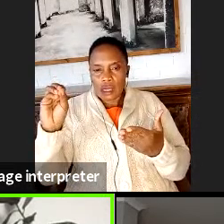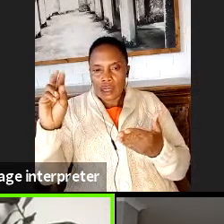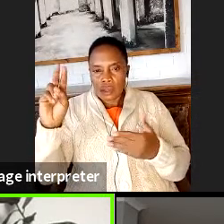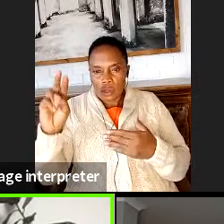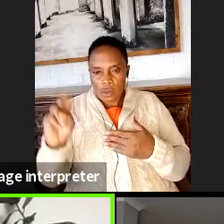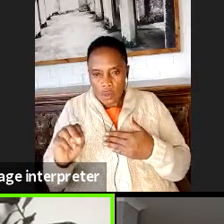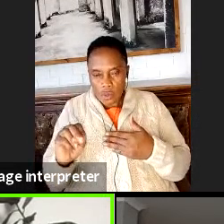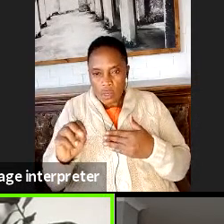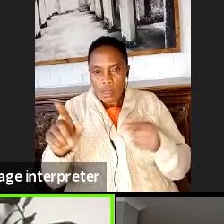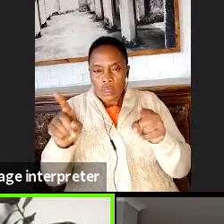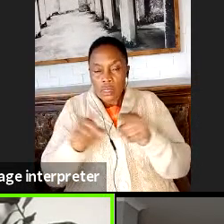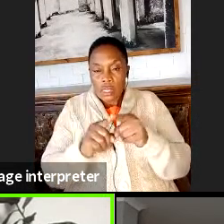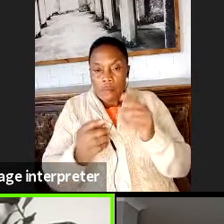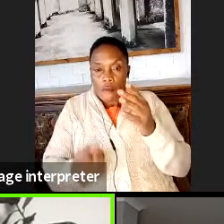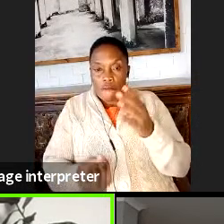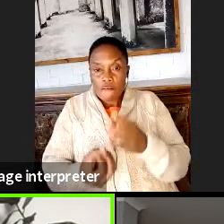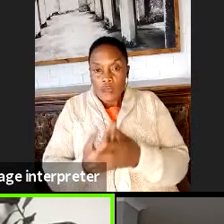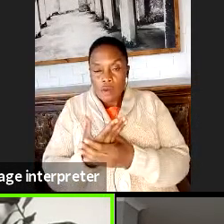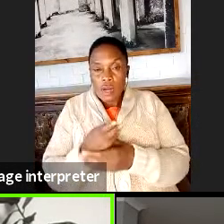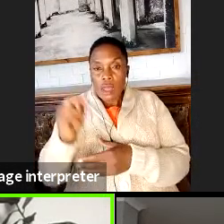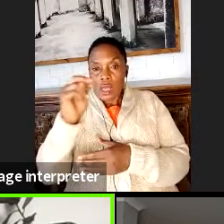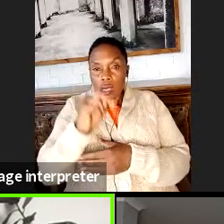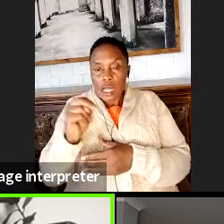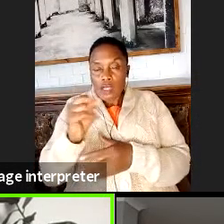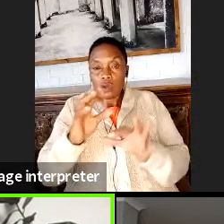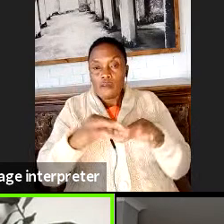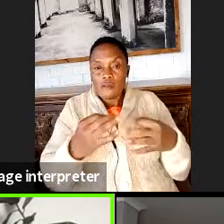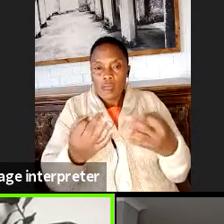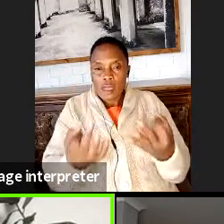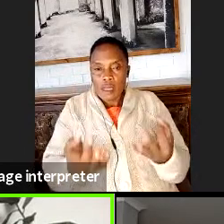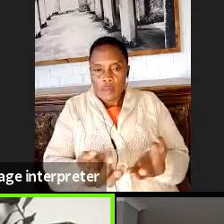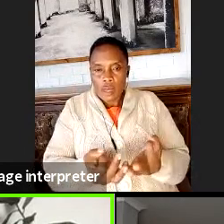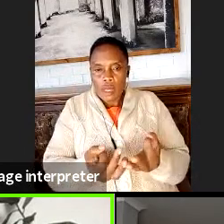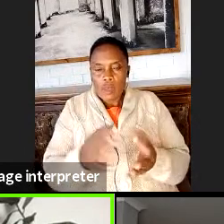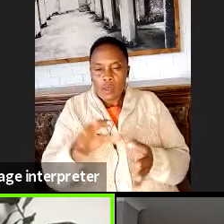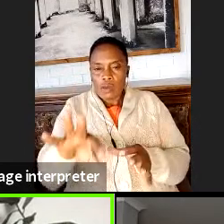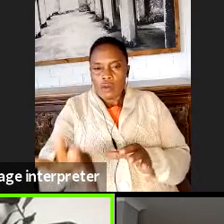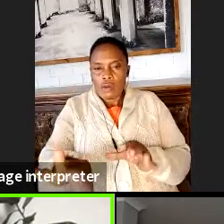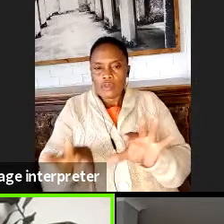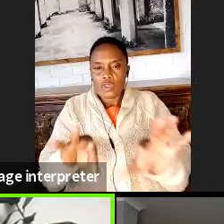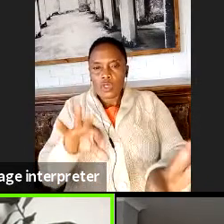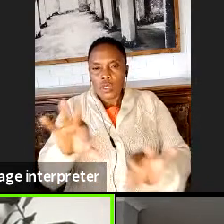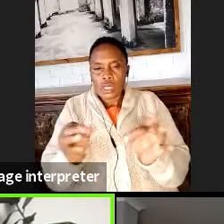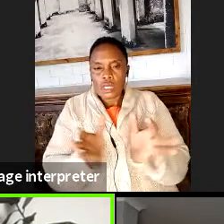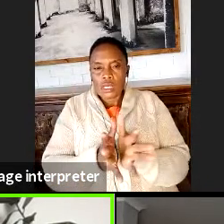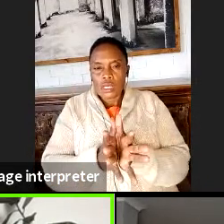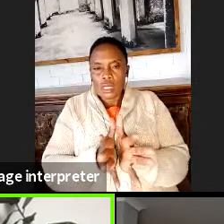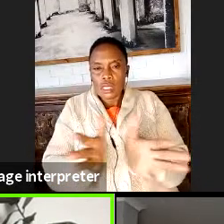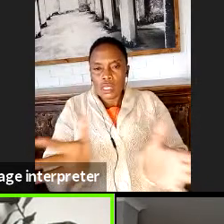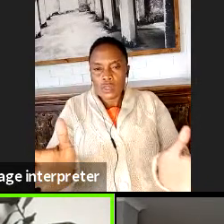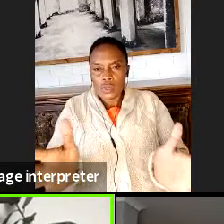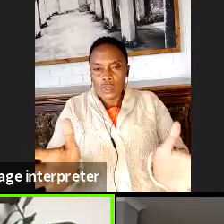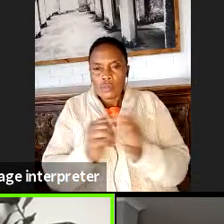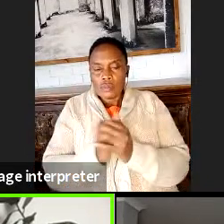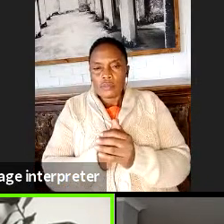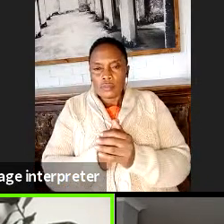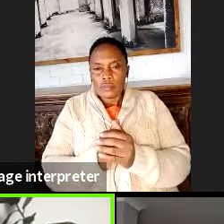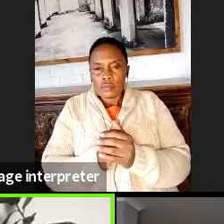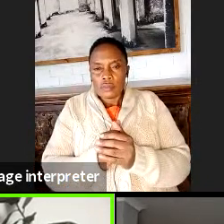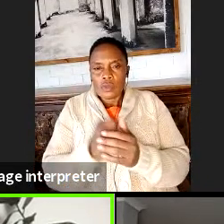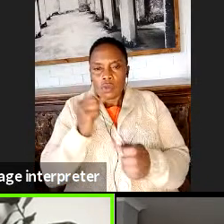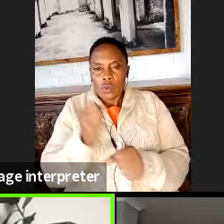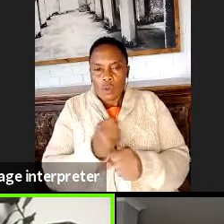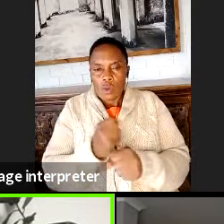as the founder and national coordinator of Chosen Generation. Chosen Generation helps advance